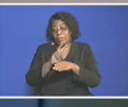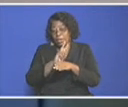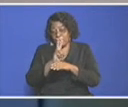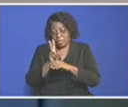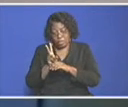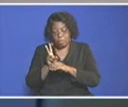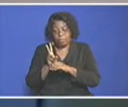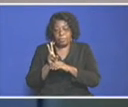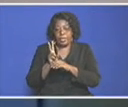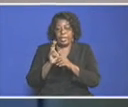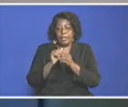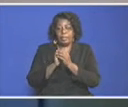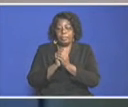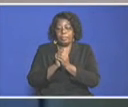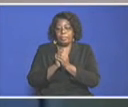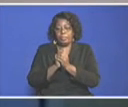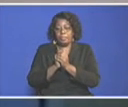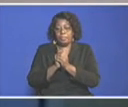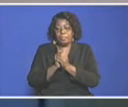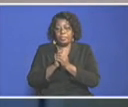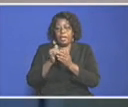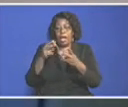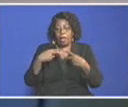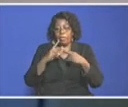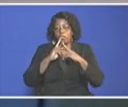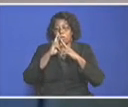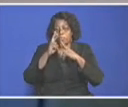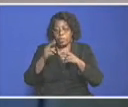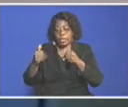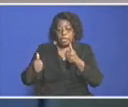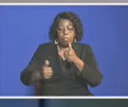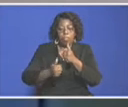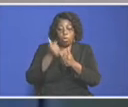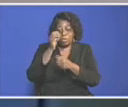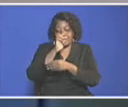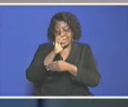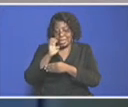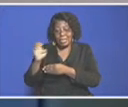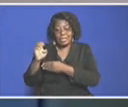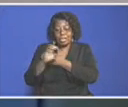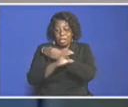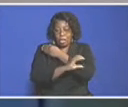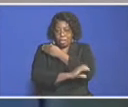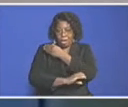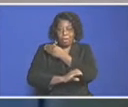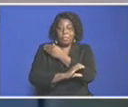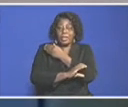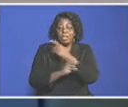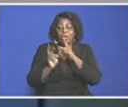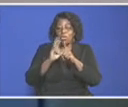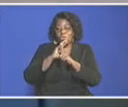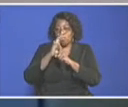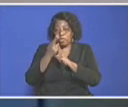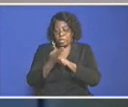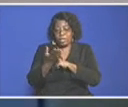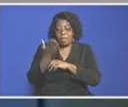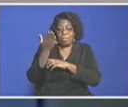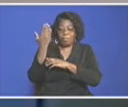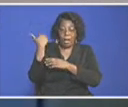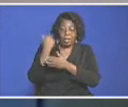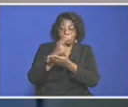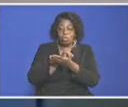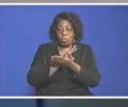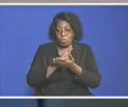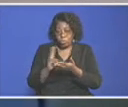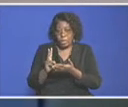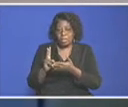Caribbean subregion, has been reported in most of the Eastern Caribbean region. And during the last 2 weeks,